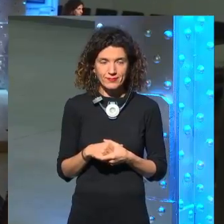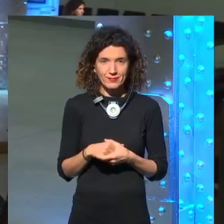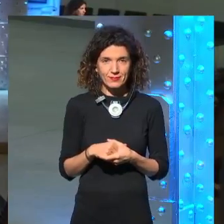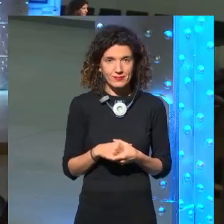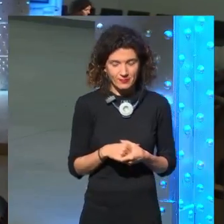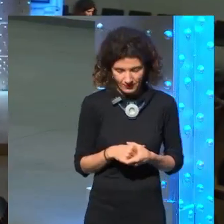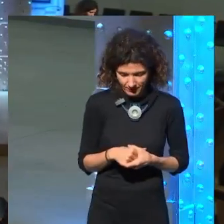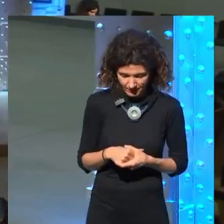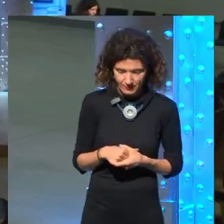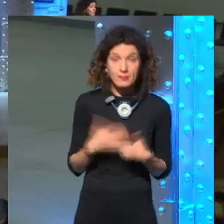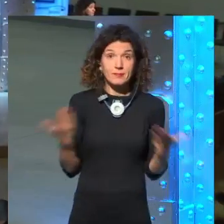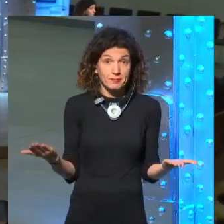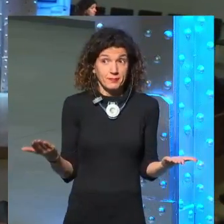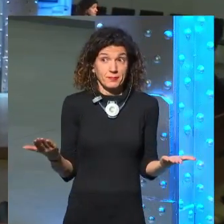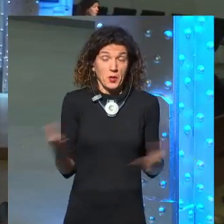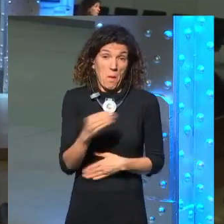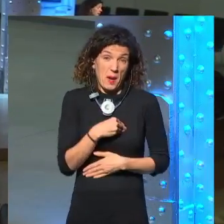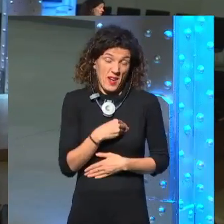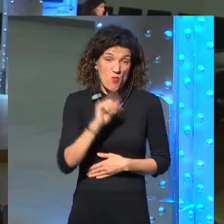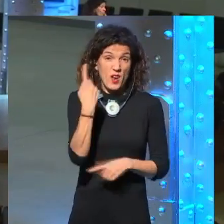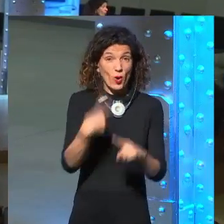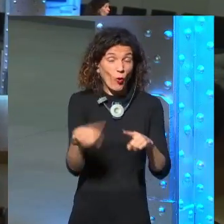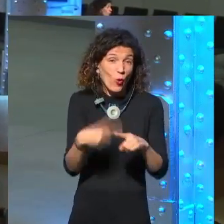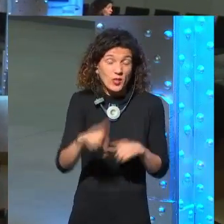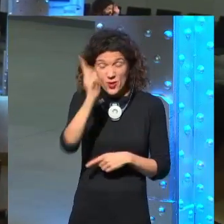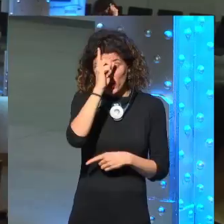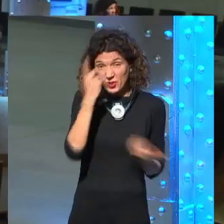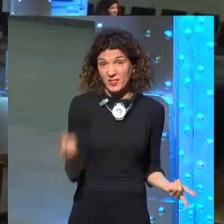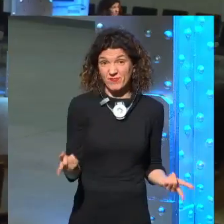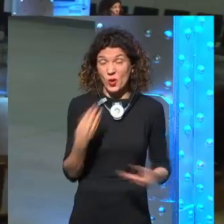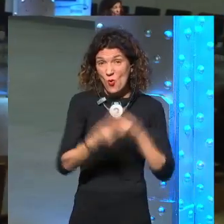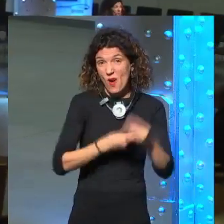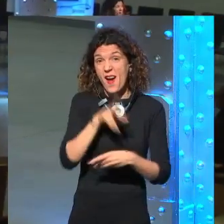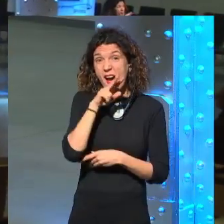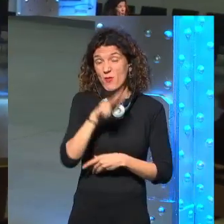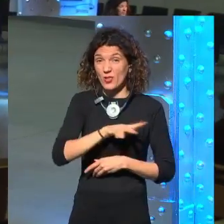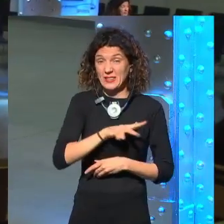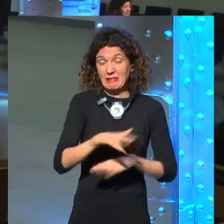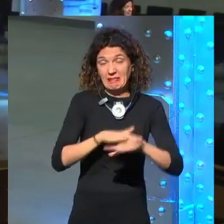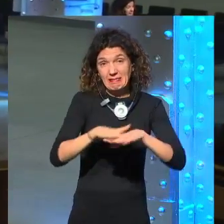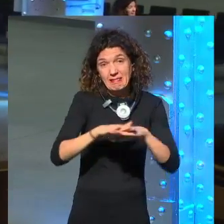Unfortunately, one of the things I do not know is Spanish. So I will be speaking in English.